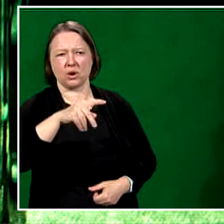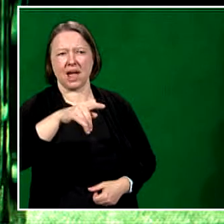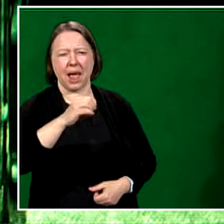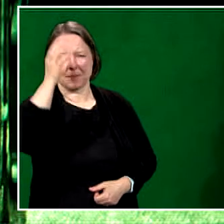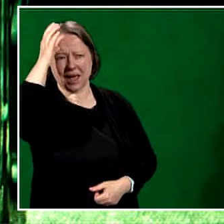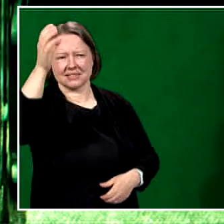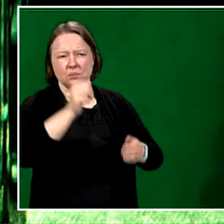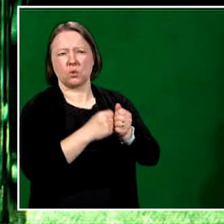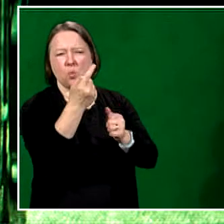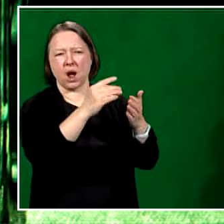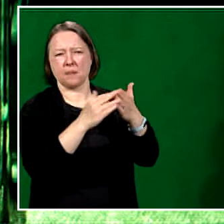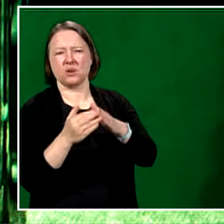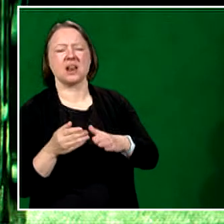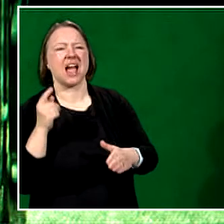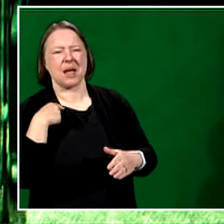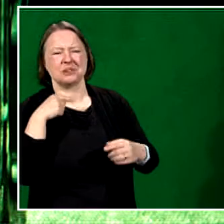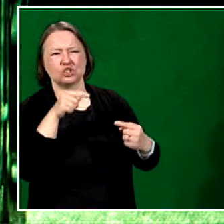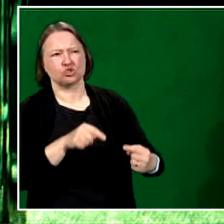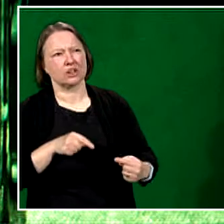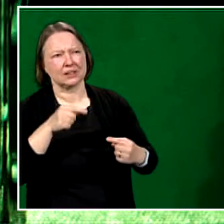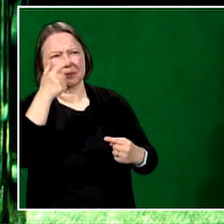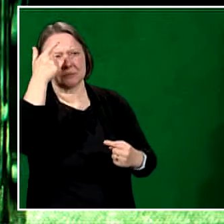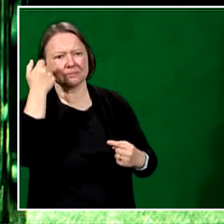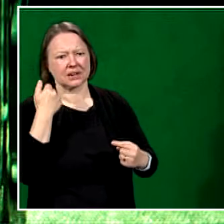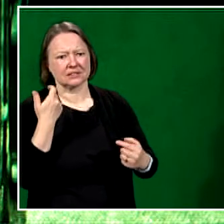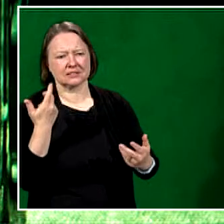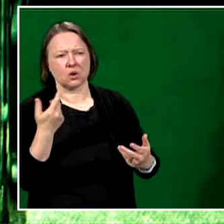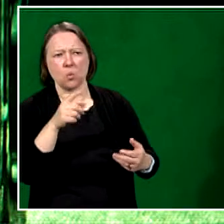one community? I'm struggling because